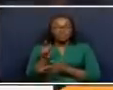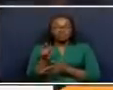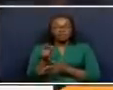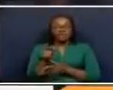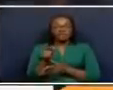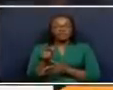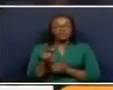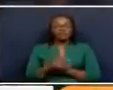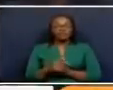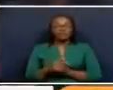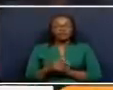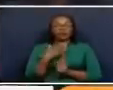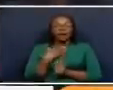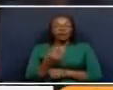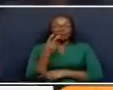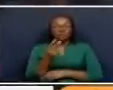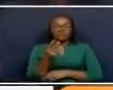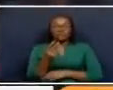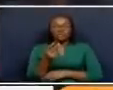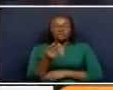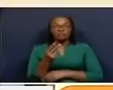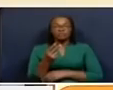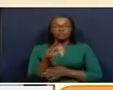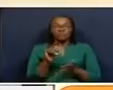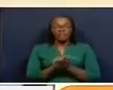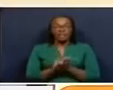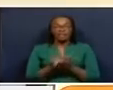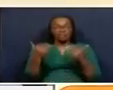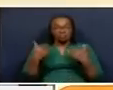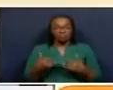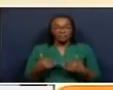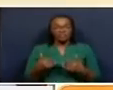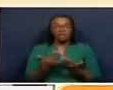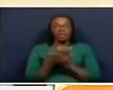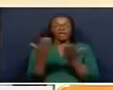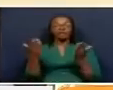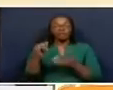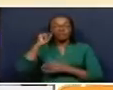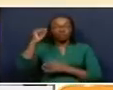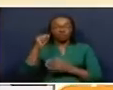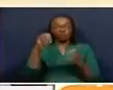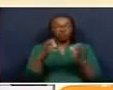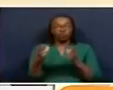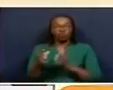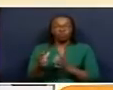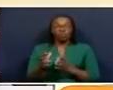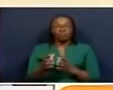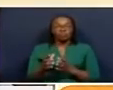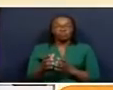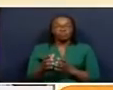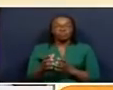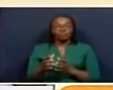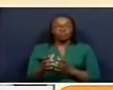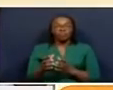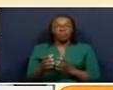Mbilia Bell. Yeah. What I want to see is that my prospective leaders across the political divide are on a podium and